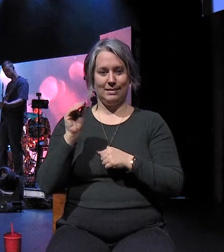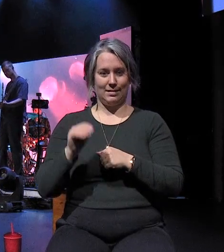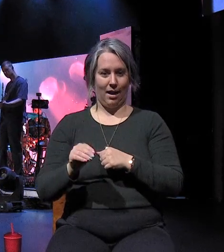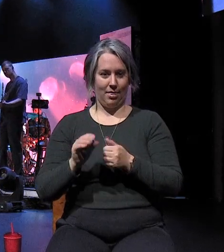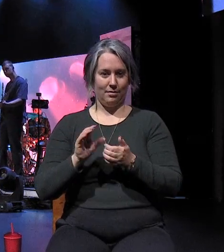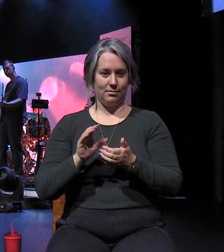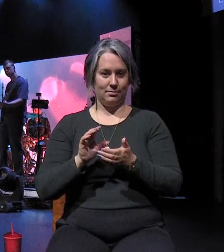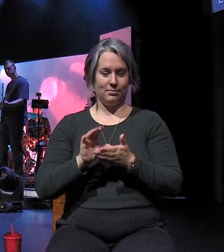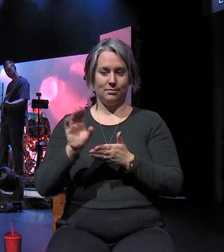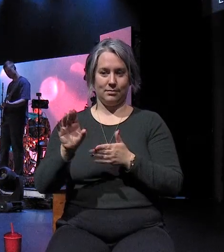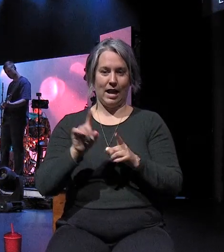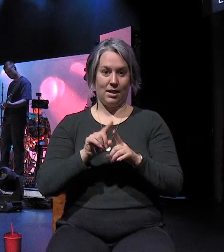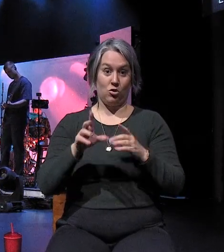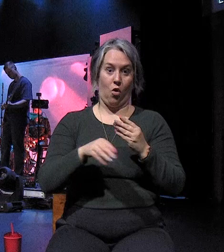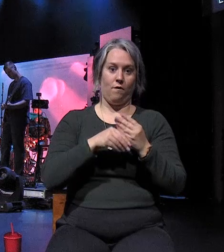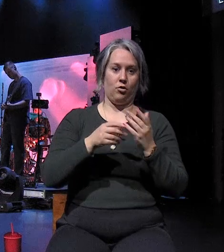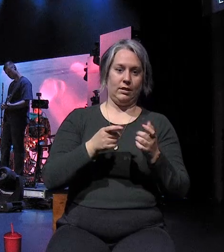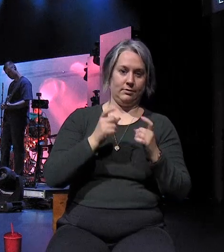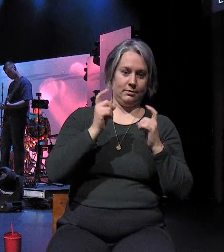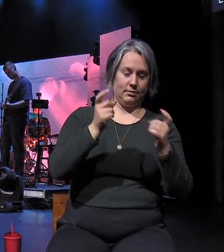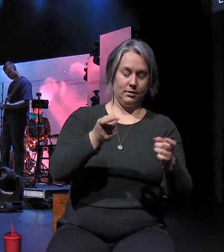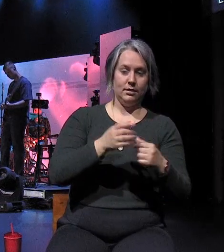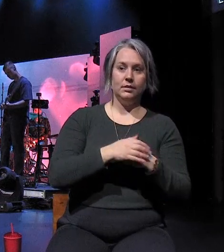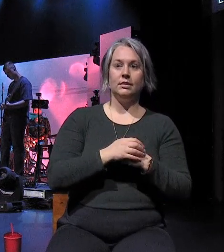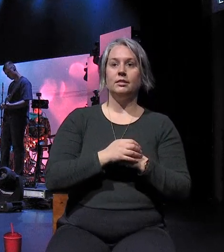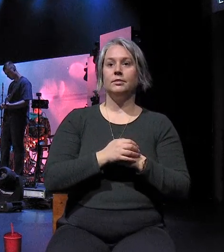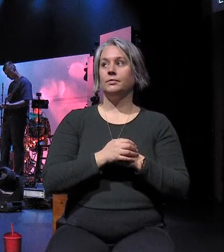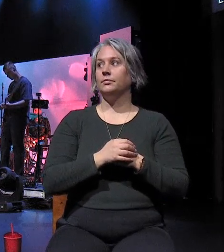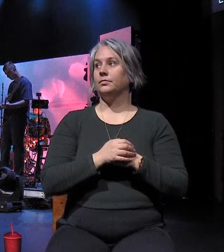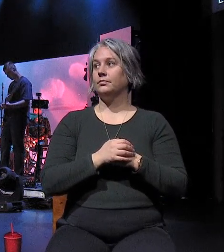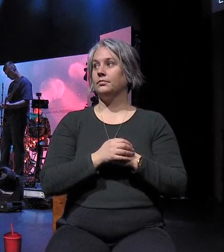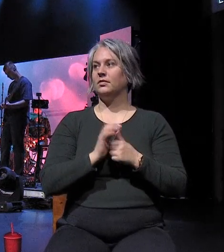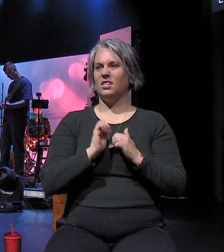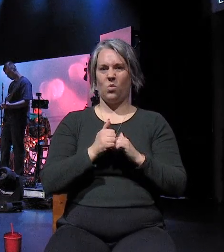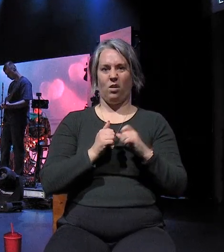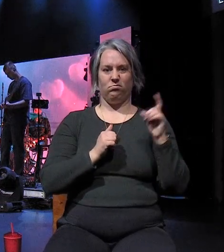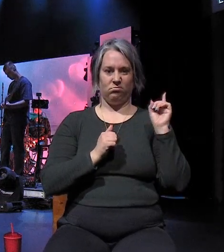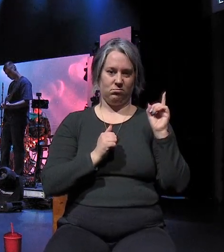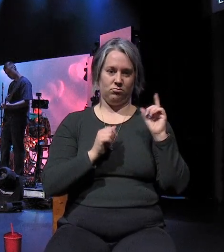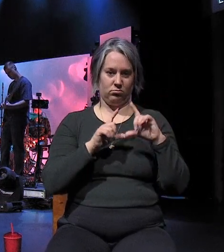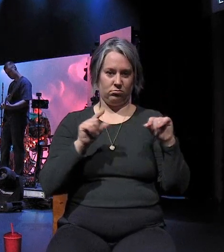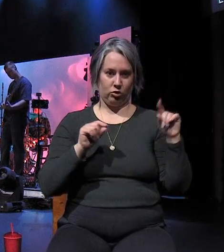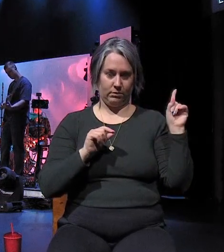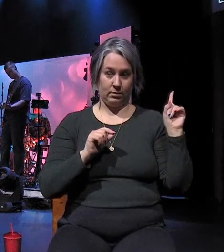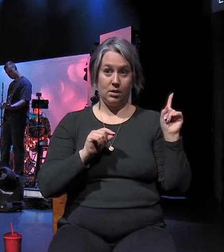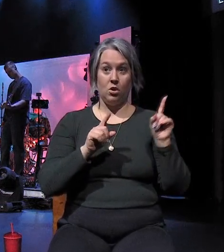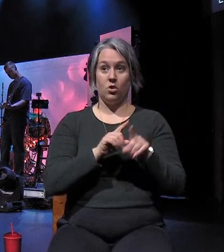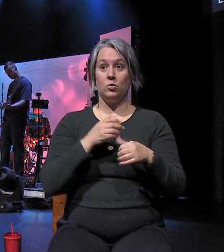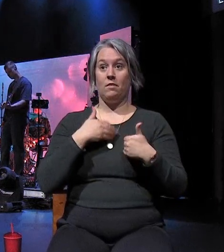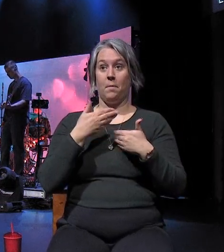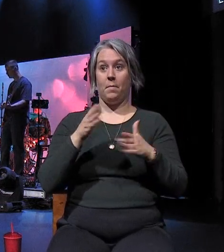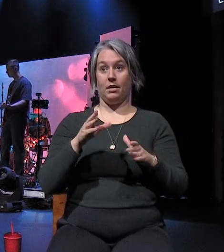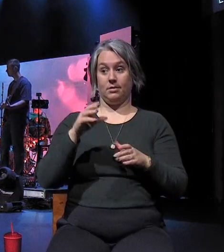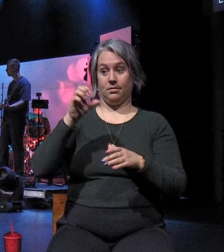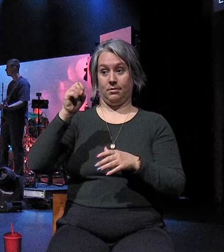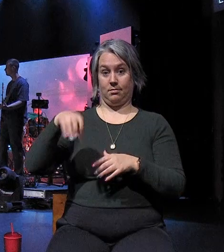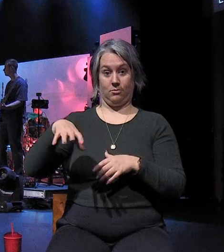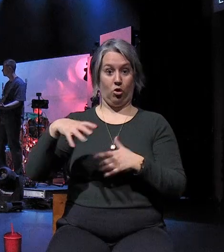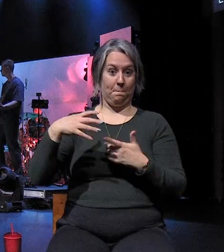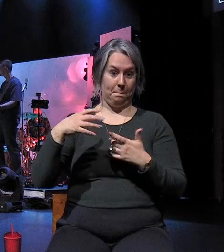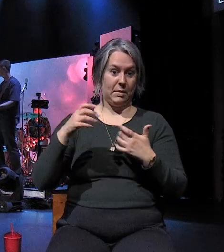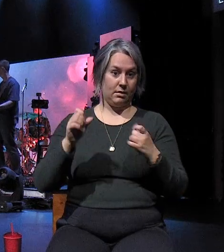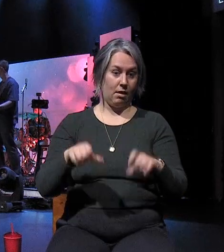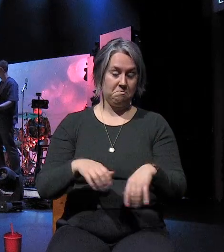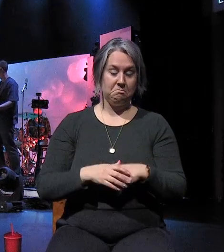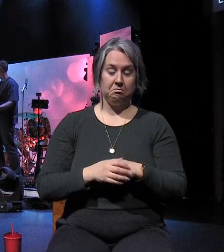of giving our treasure to God. You can see on the screen how you can do that. On your way out, there are also boxes here in the house if you want to drop